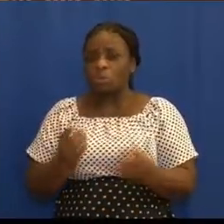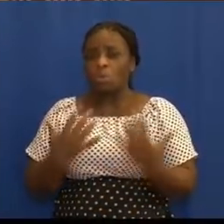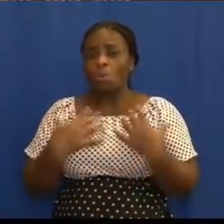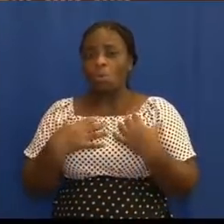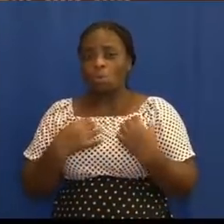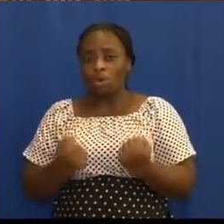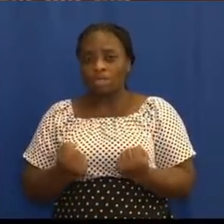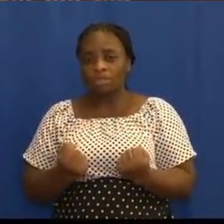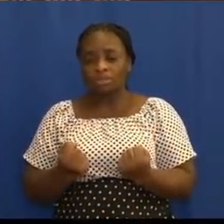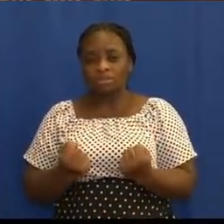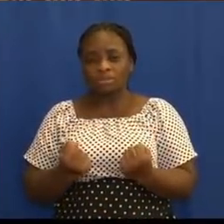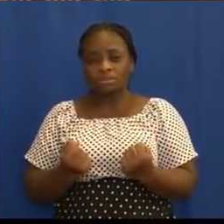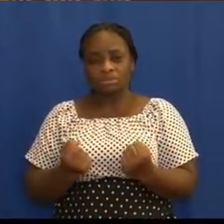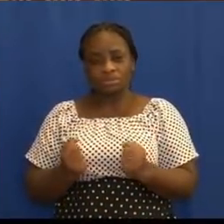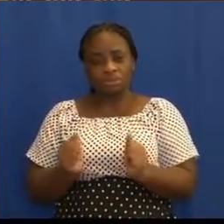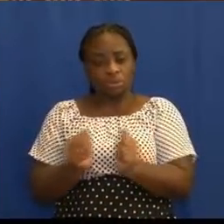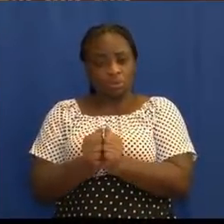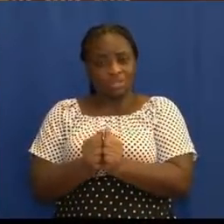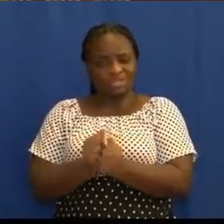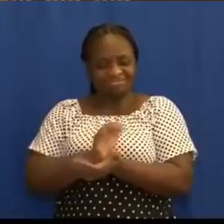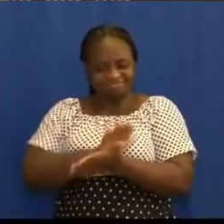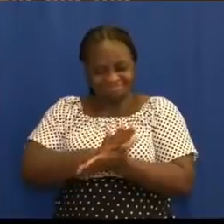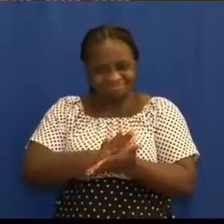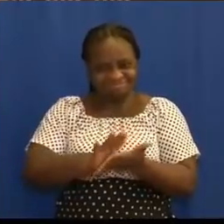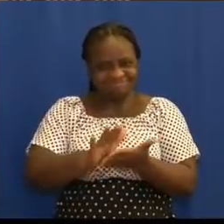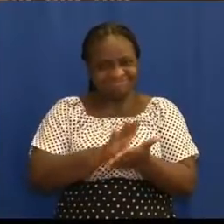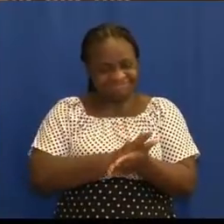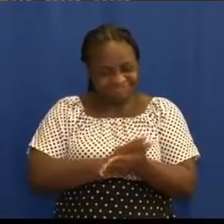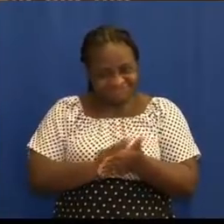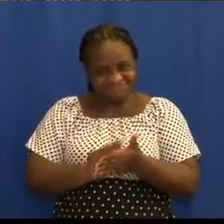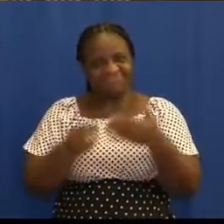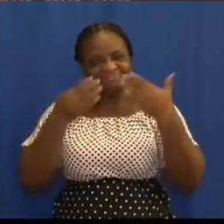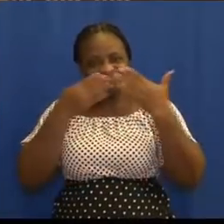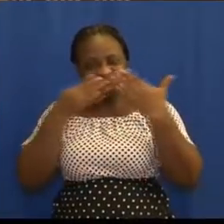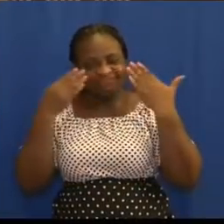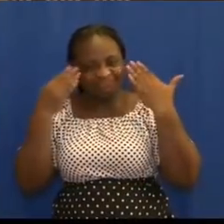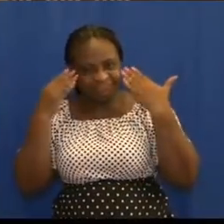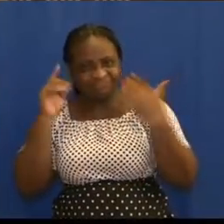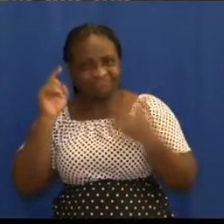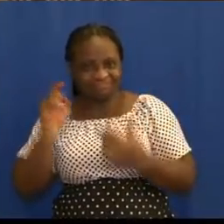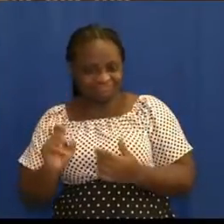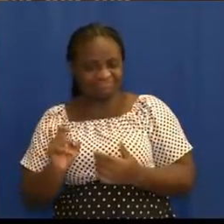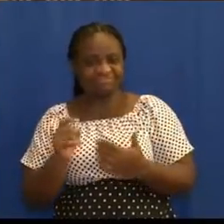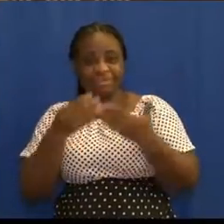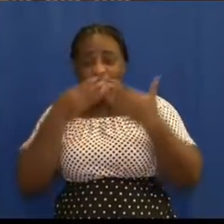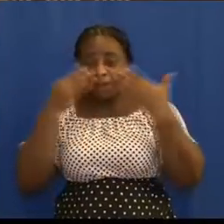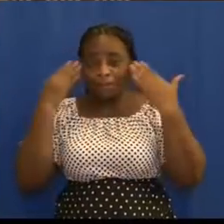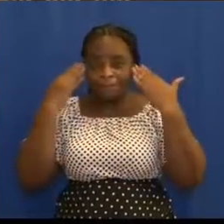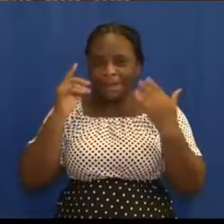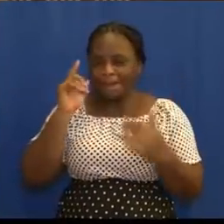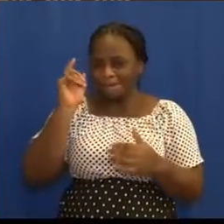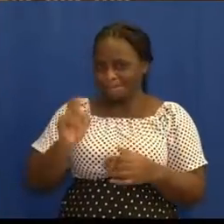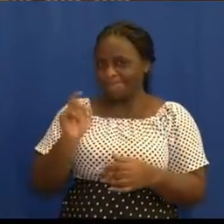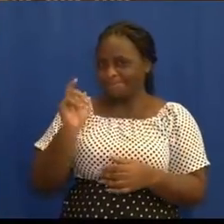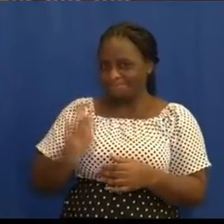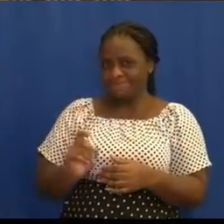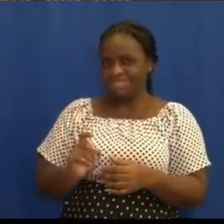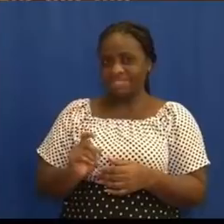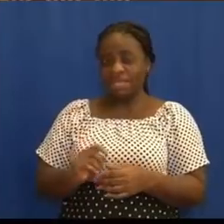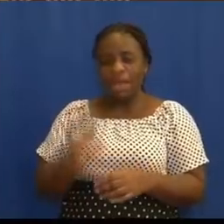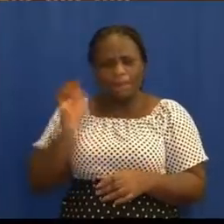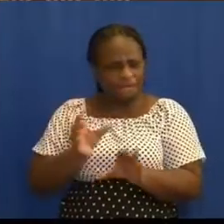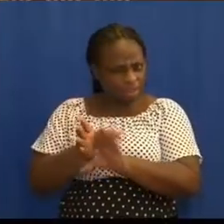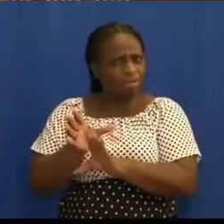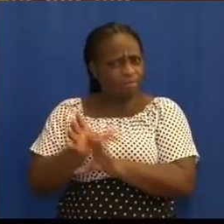in accordance with the hygiene and safety protocols. The wearing of masks in these places is